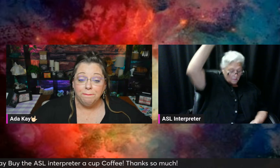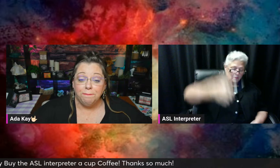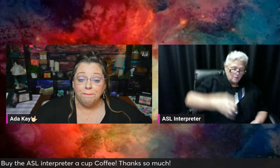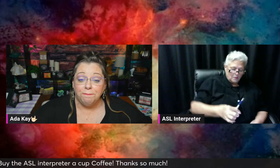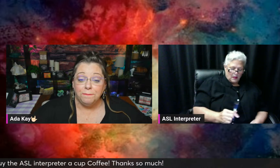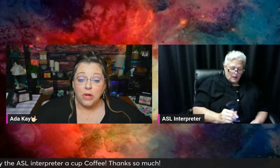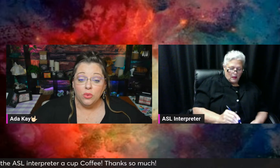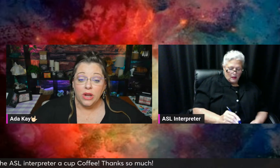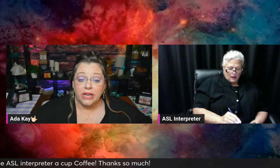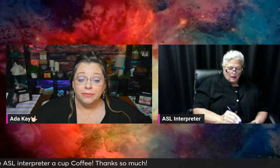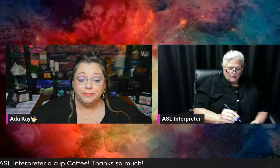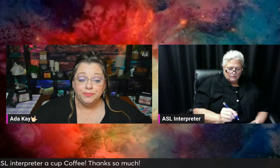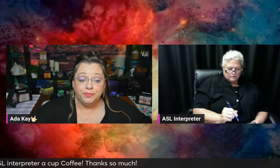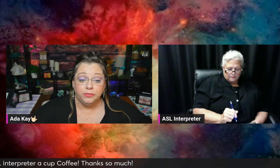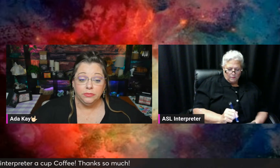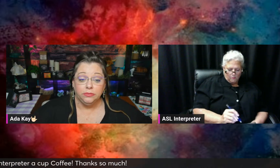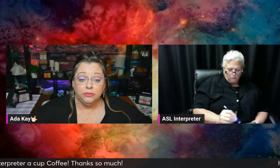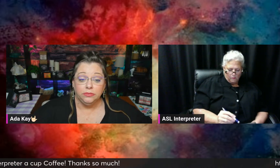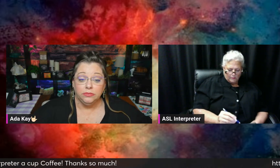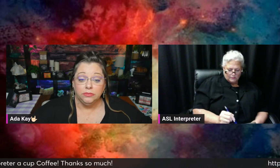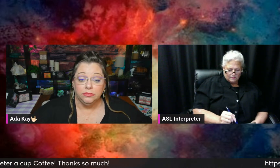Yep, already.